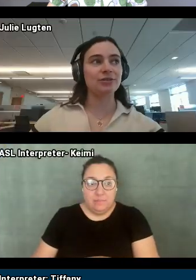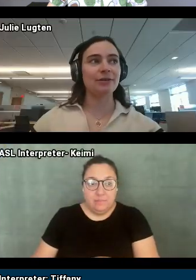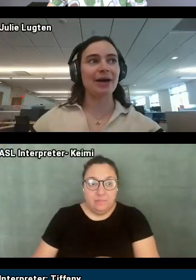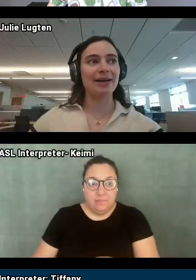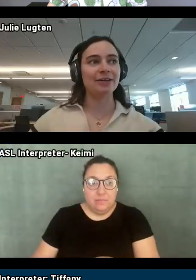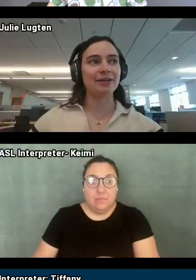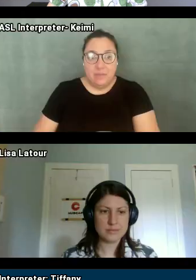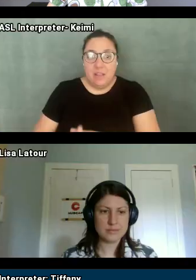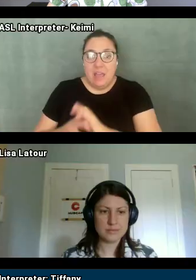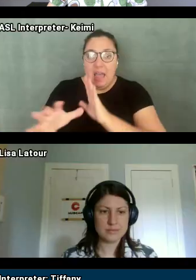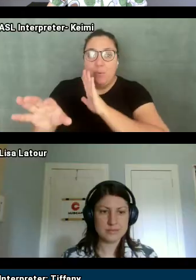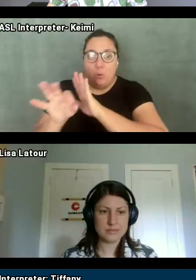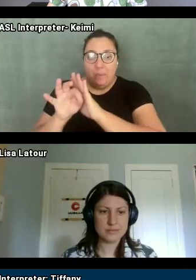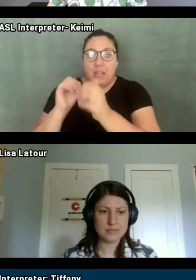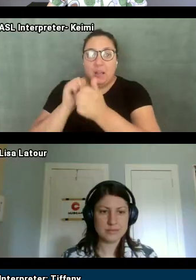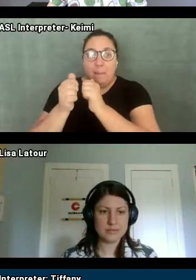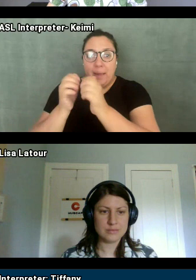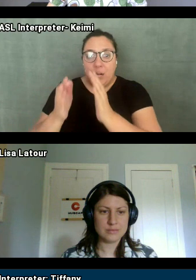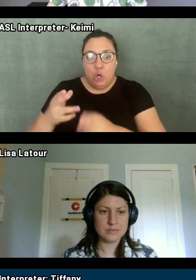I'll choose competitor name